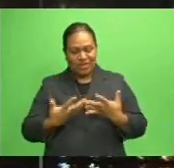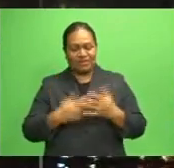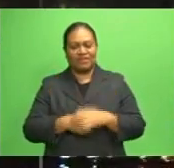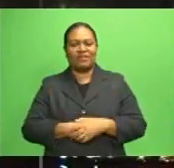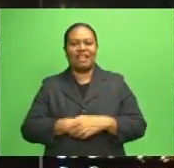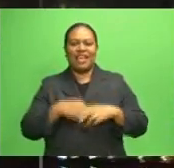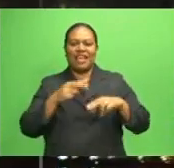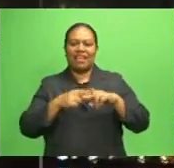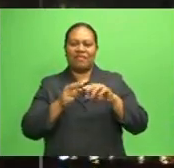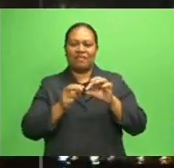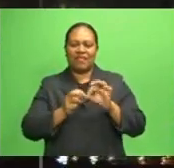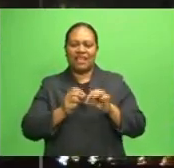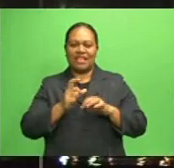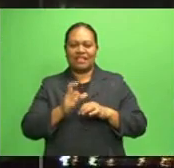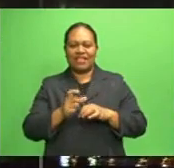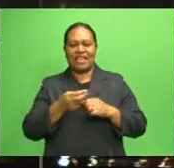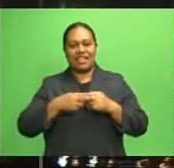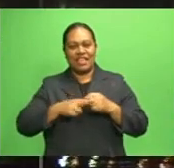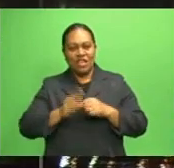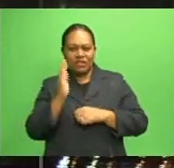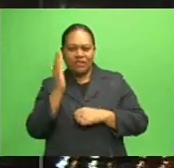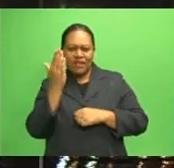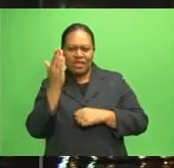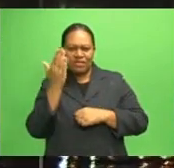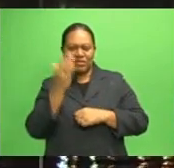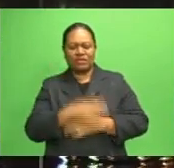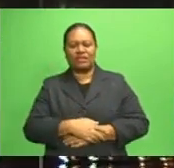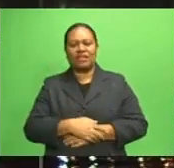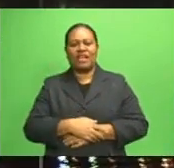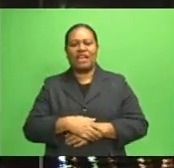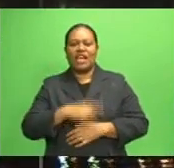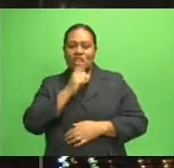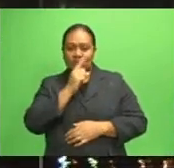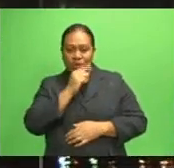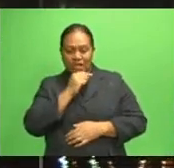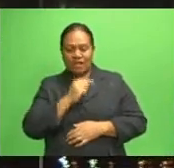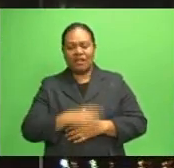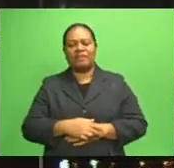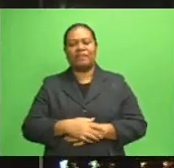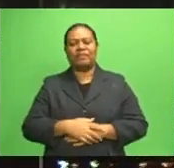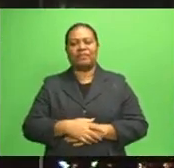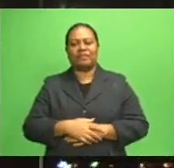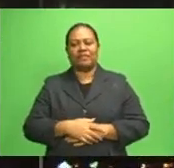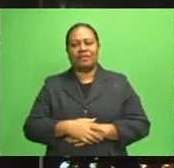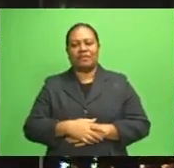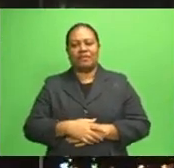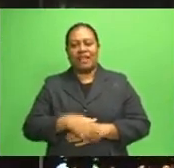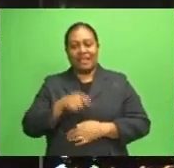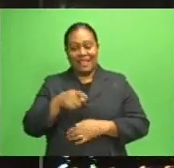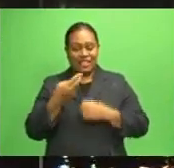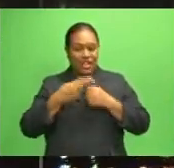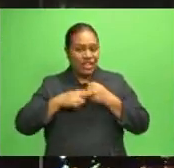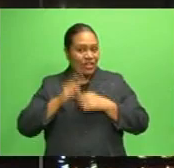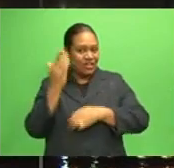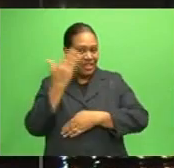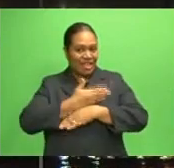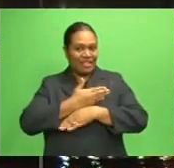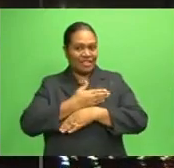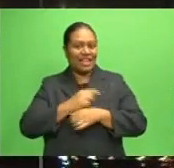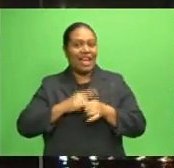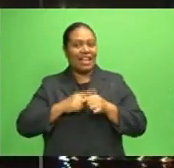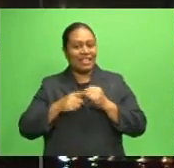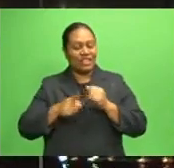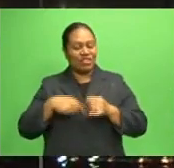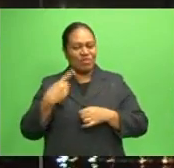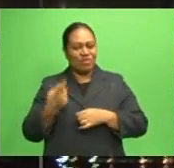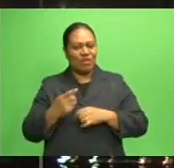fbcnews@fbc.com.fj. Share it with us on our FBC News Facebook page and our Twitter page at FBC_news. That's your news for tonight. Until